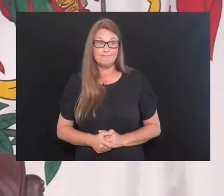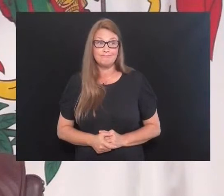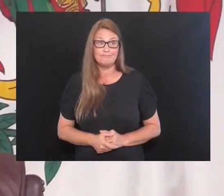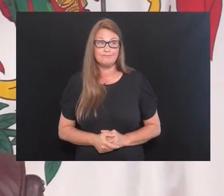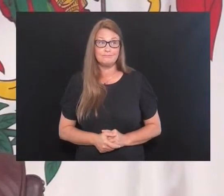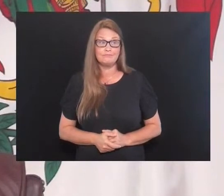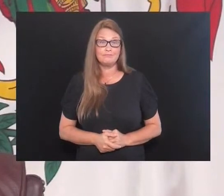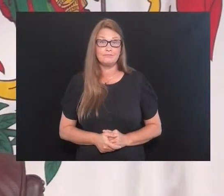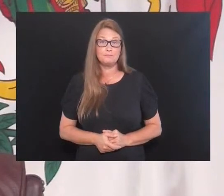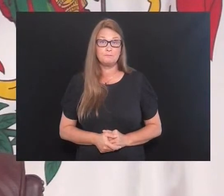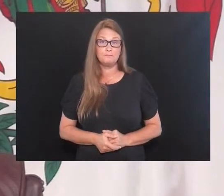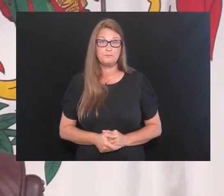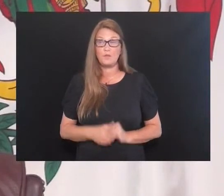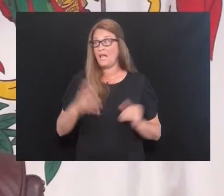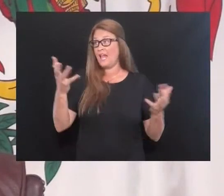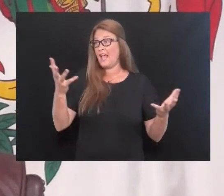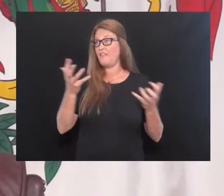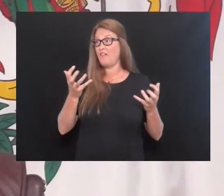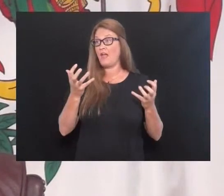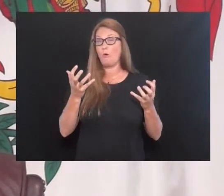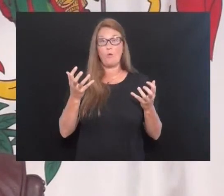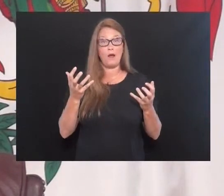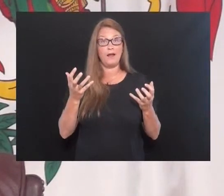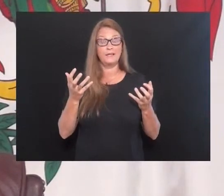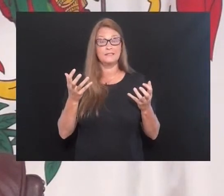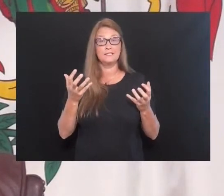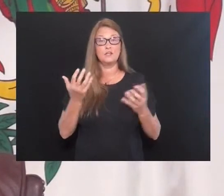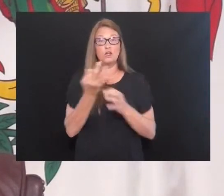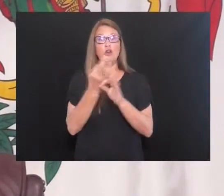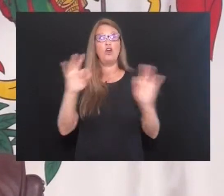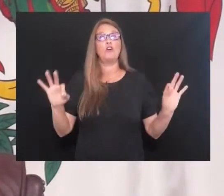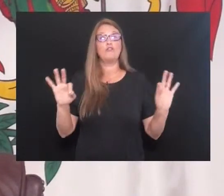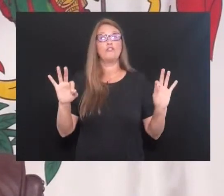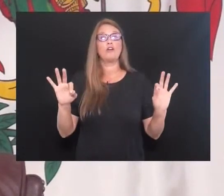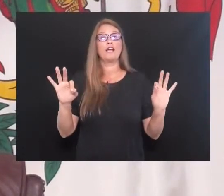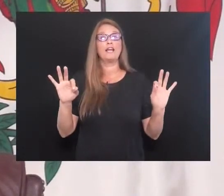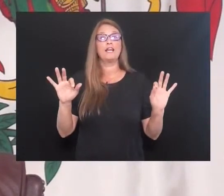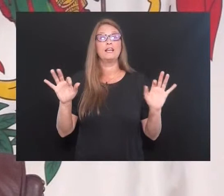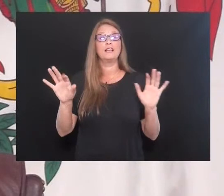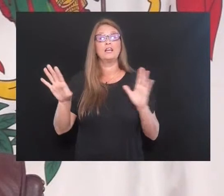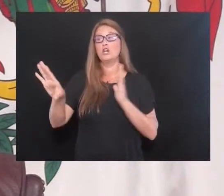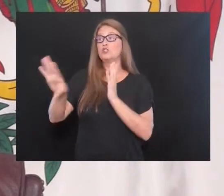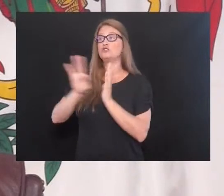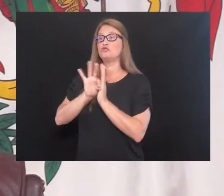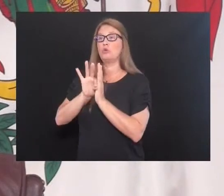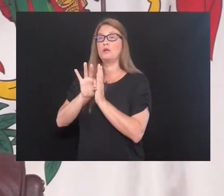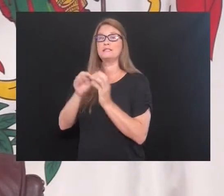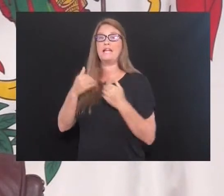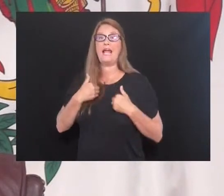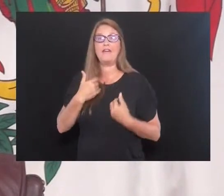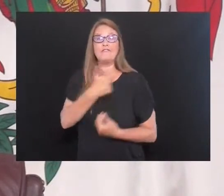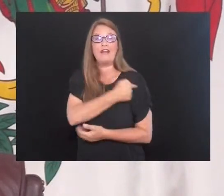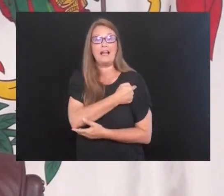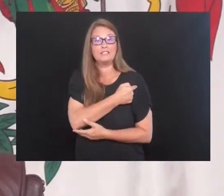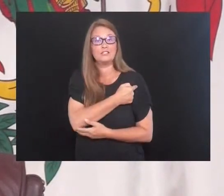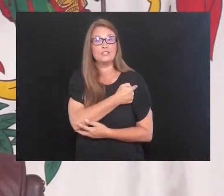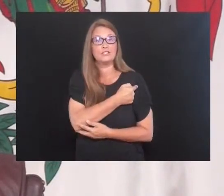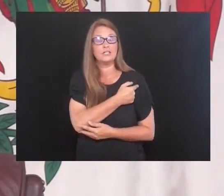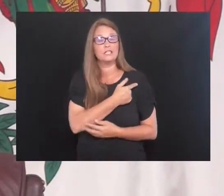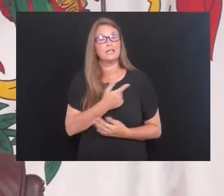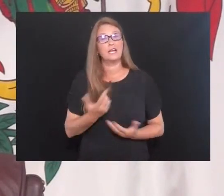and they want to absolutely have a free choice as to whether or not they should be vaccinated or not, and I